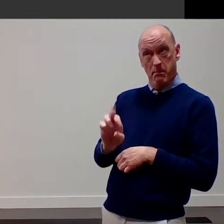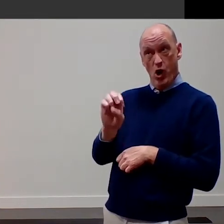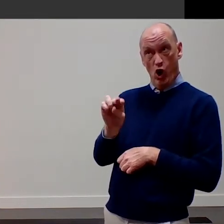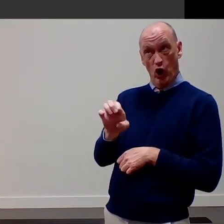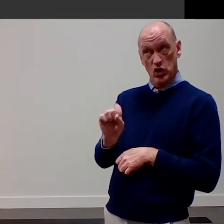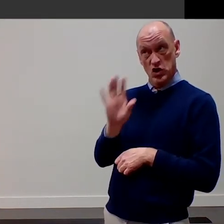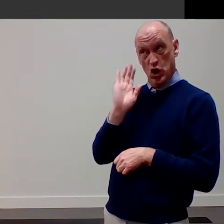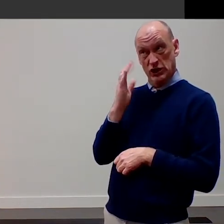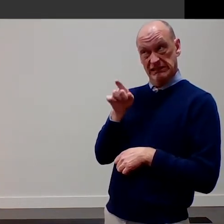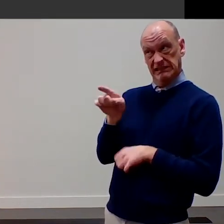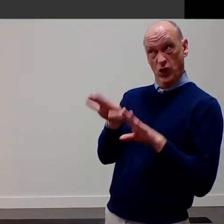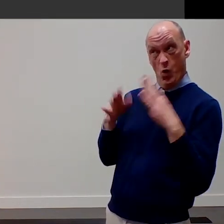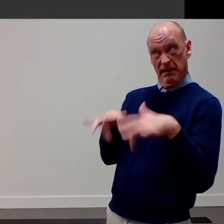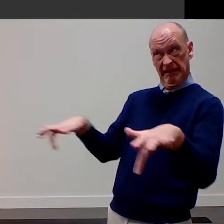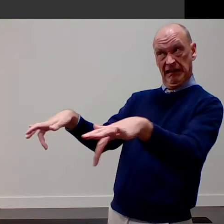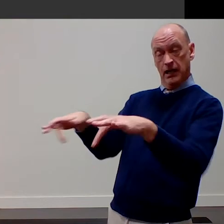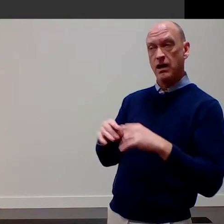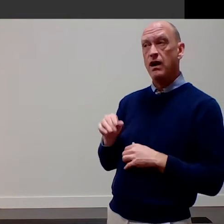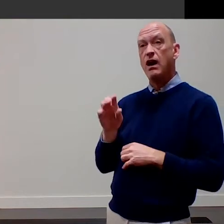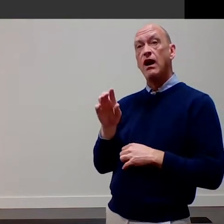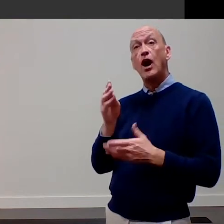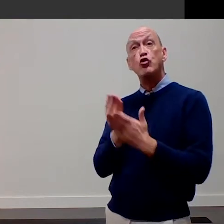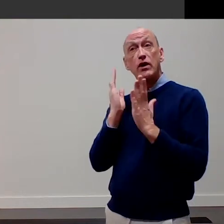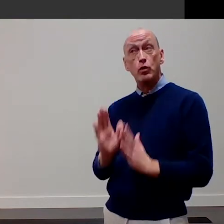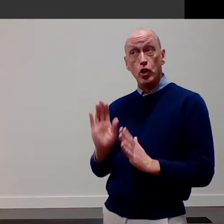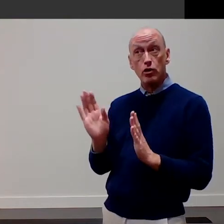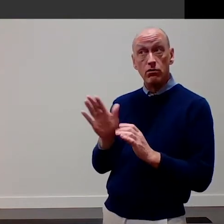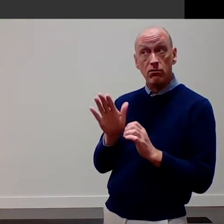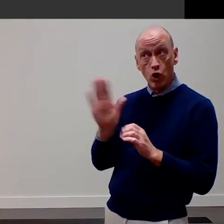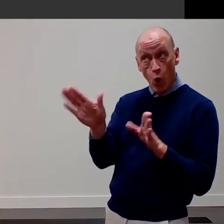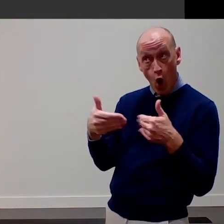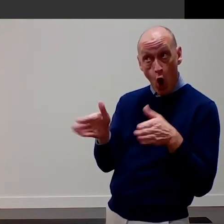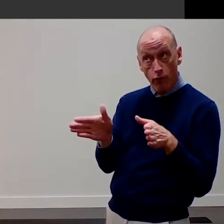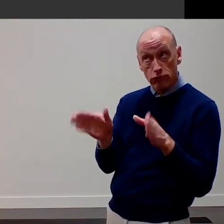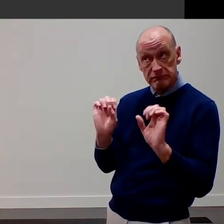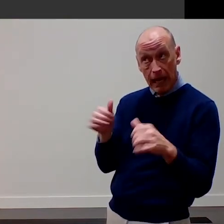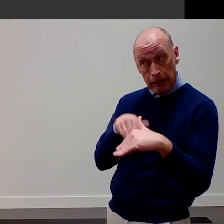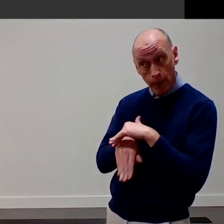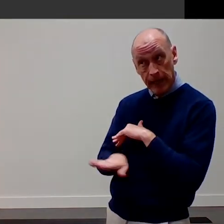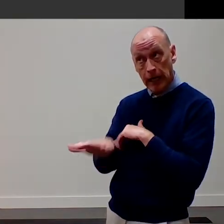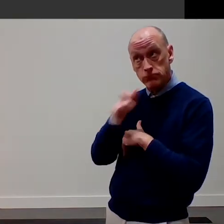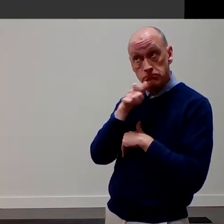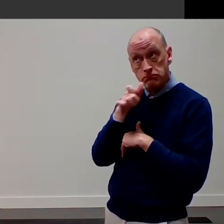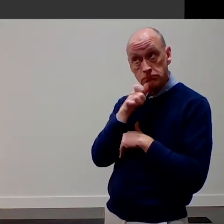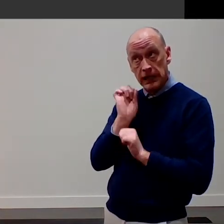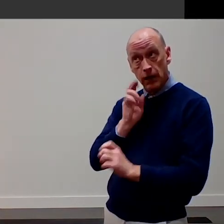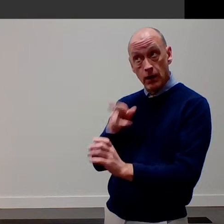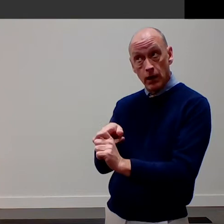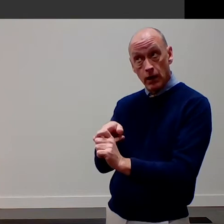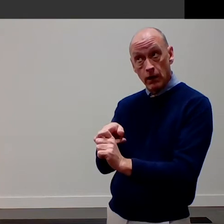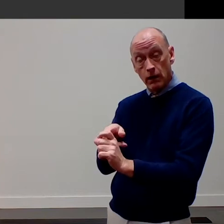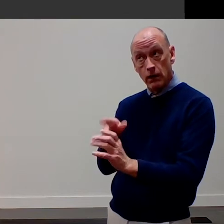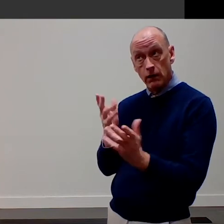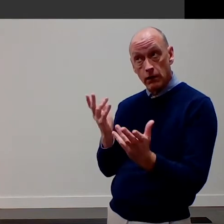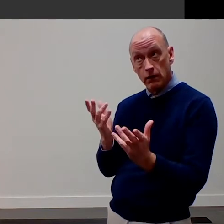Mr. Stechschulte, I don't know if there's room in your office to be safe in closed doors so that they can all participate in this